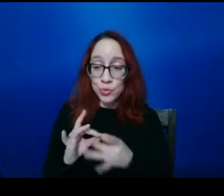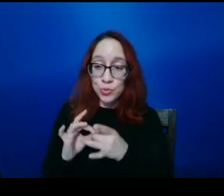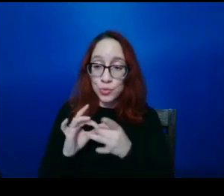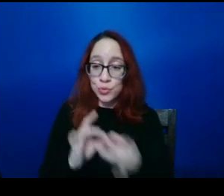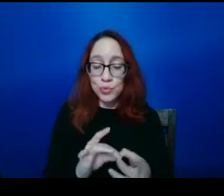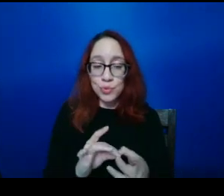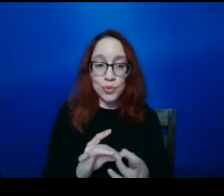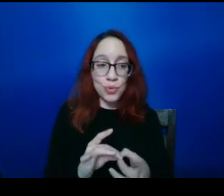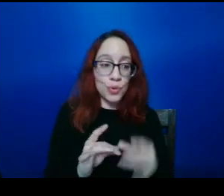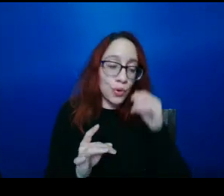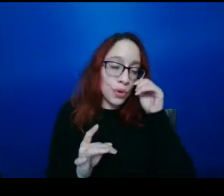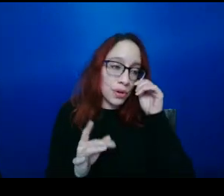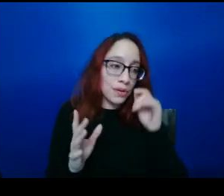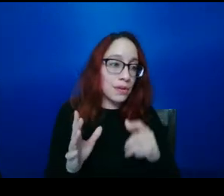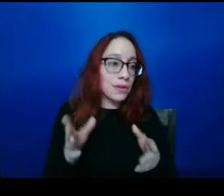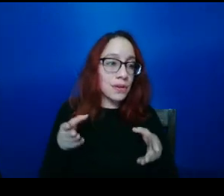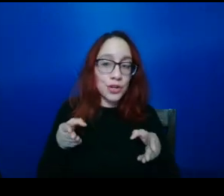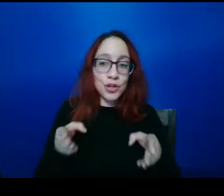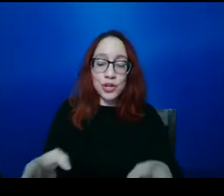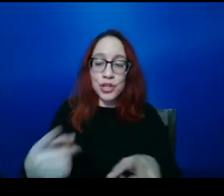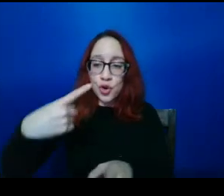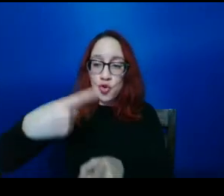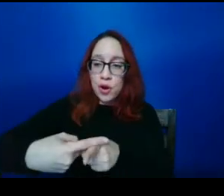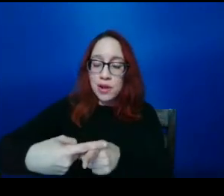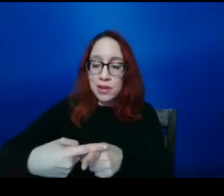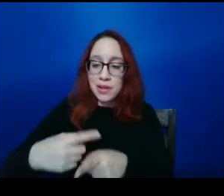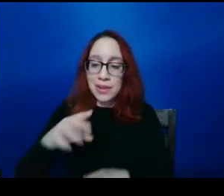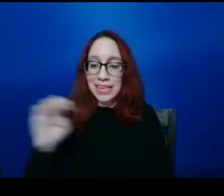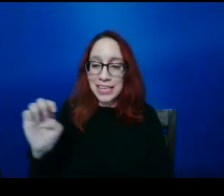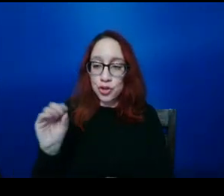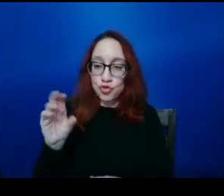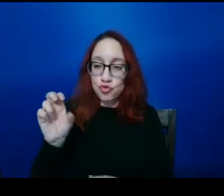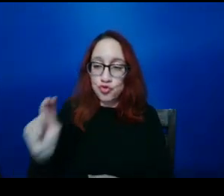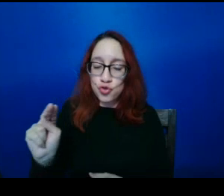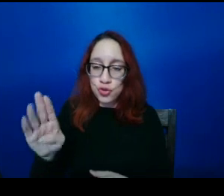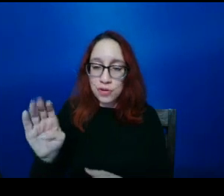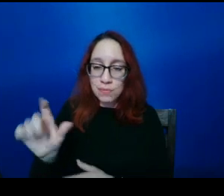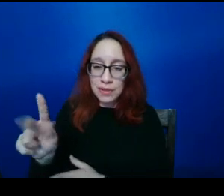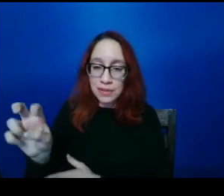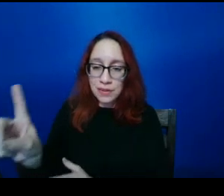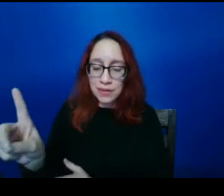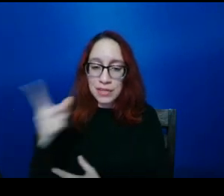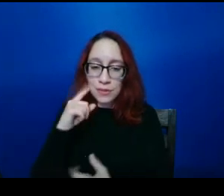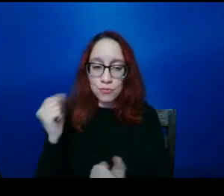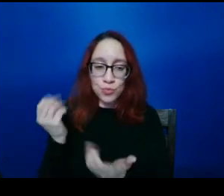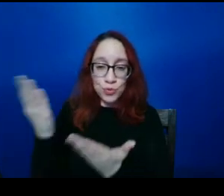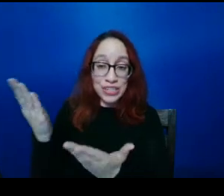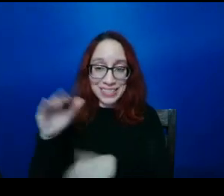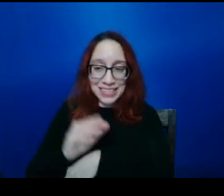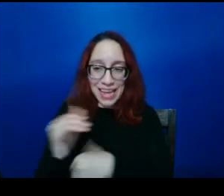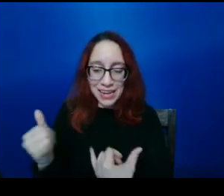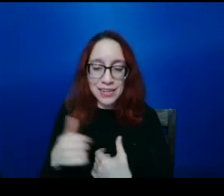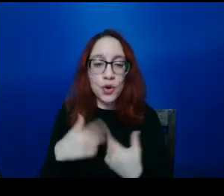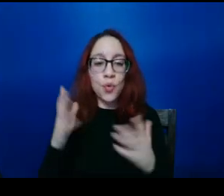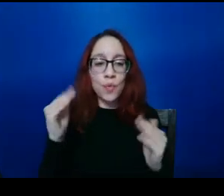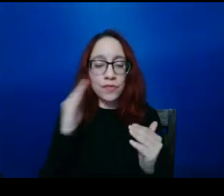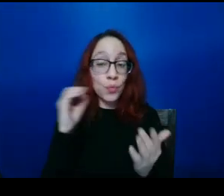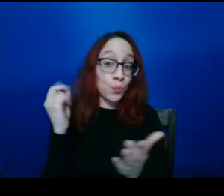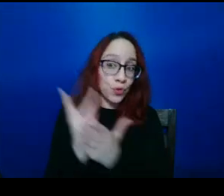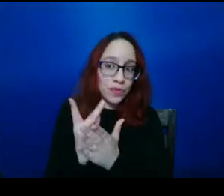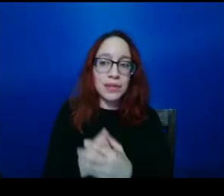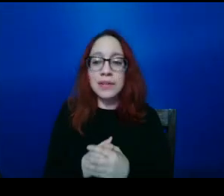to the pedestrian crossing on East Ocean Boulevard and 6th Street that's being proposed this evening and hopefully